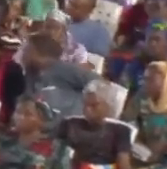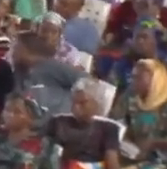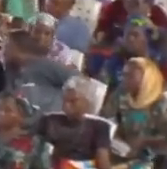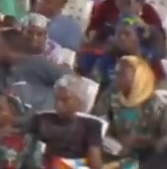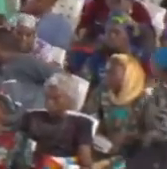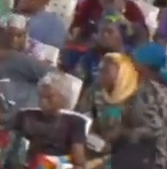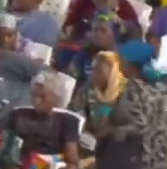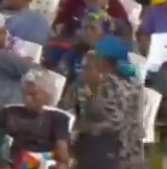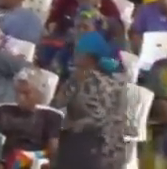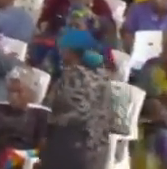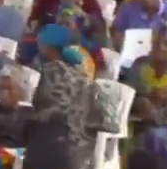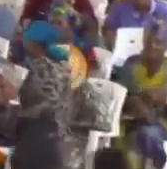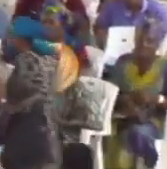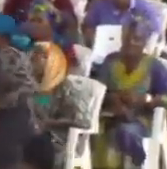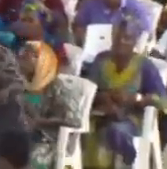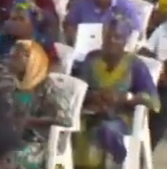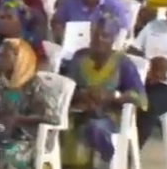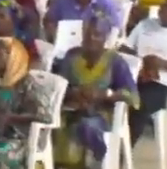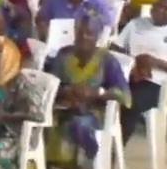Okay.